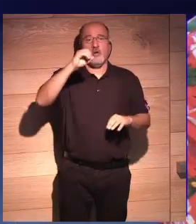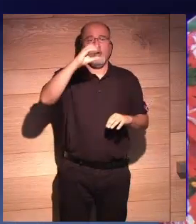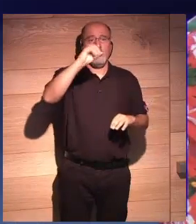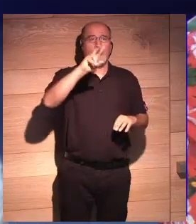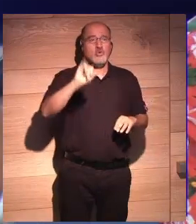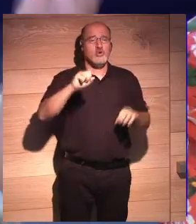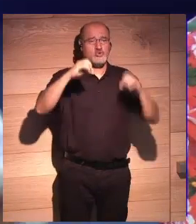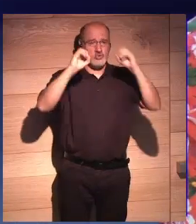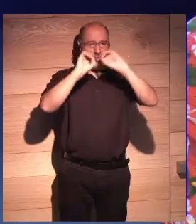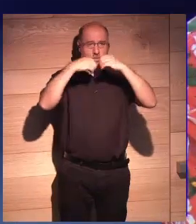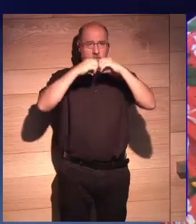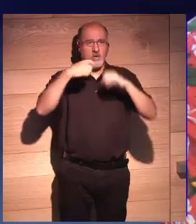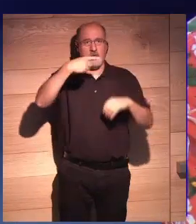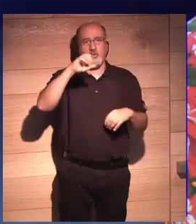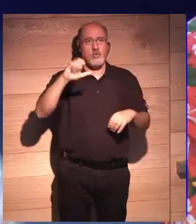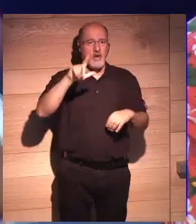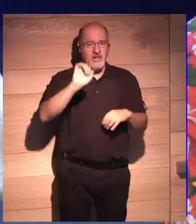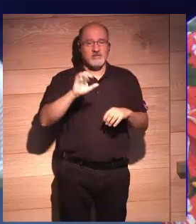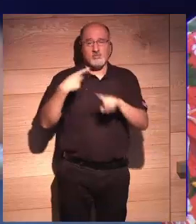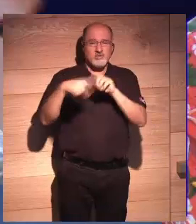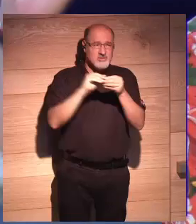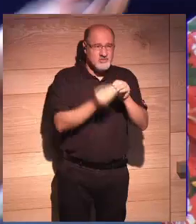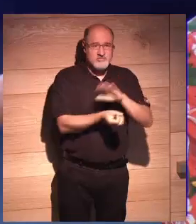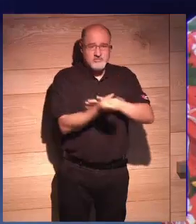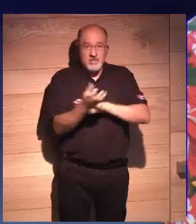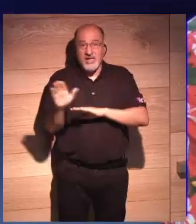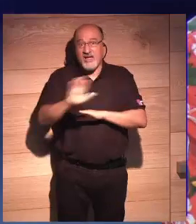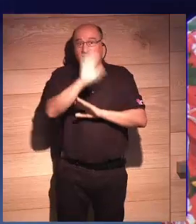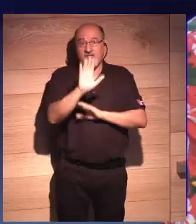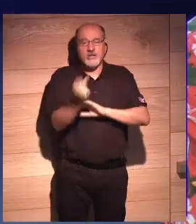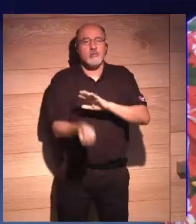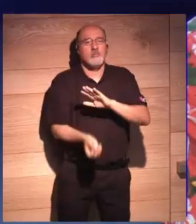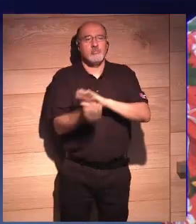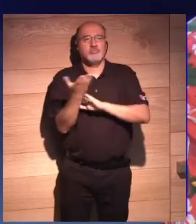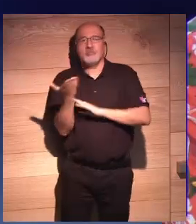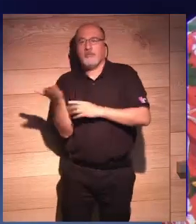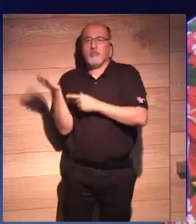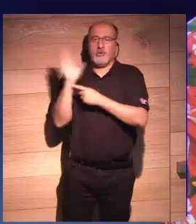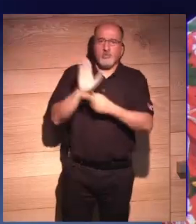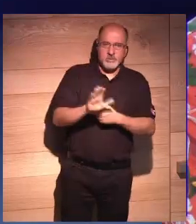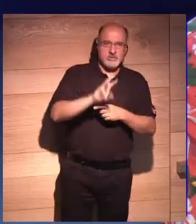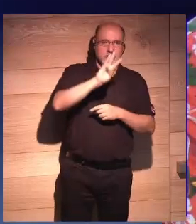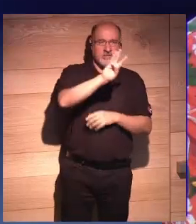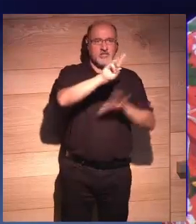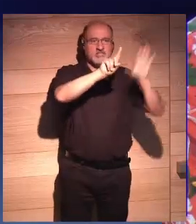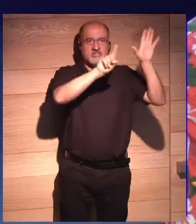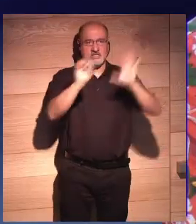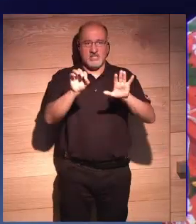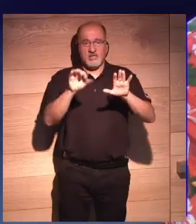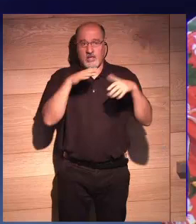had Barry Oculus, we had Google doing some things, so in the end we have tried to create a 360